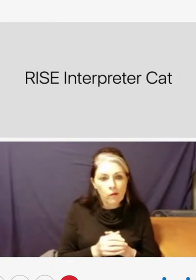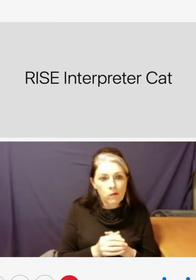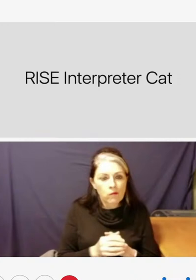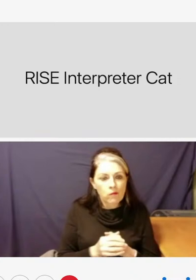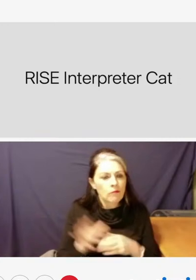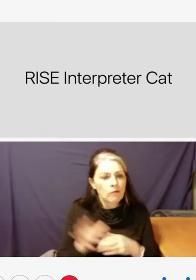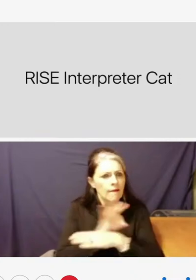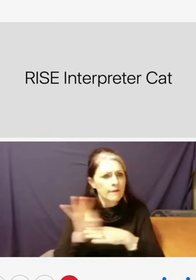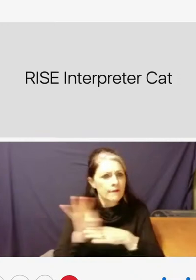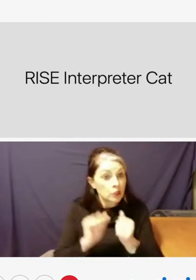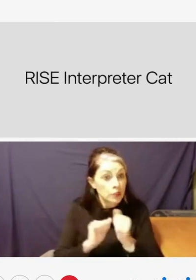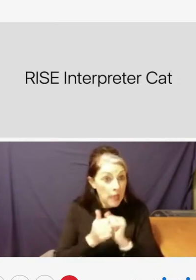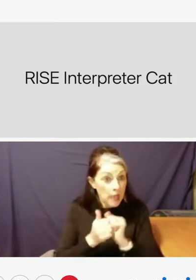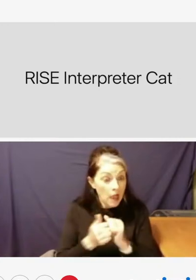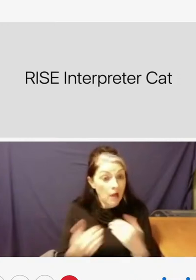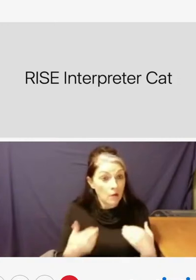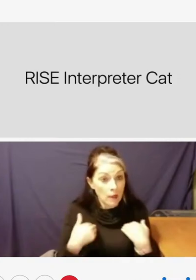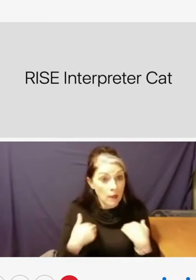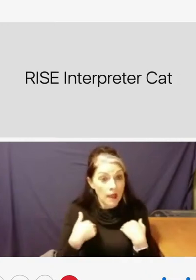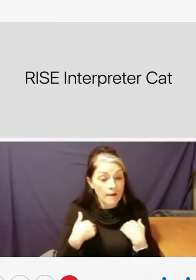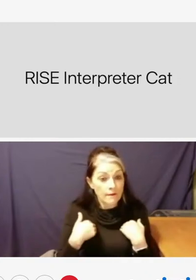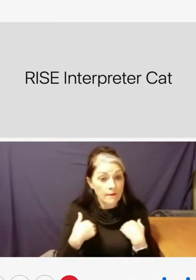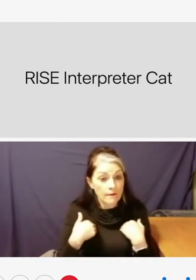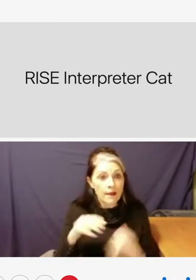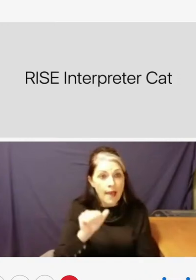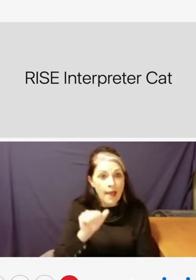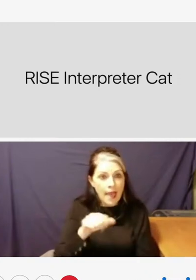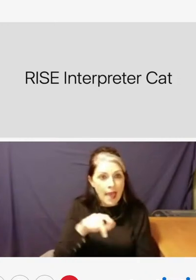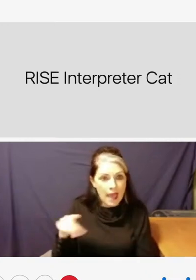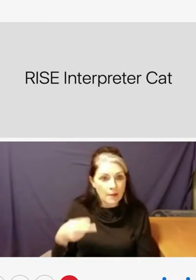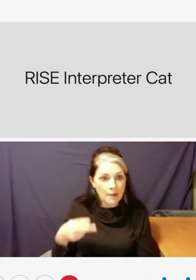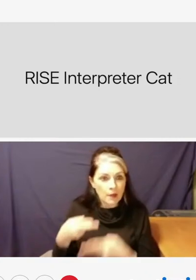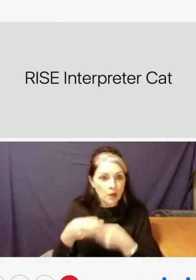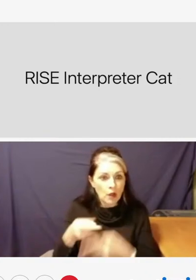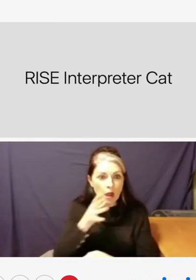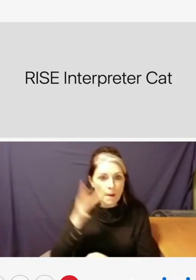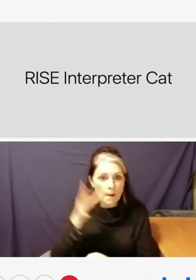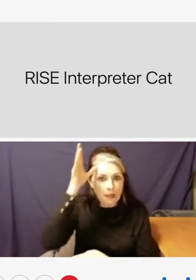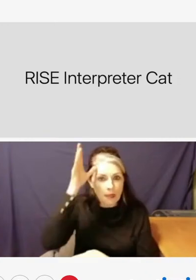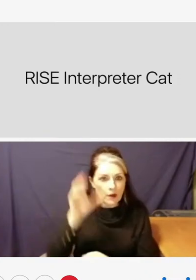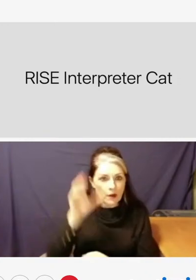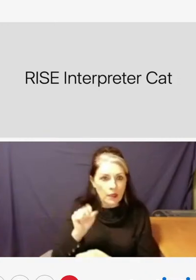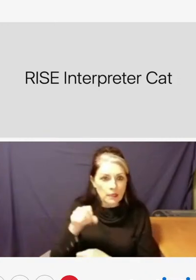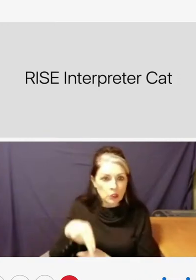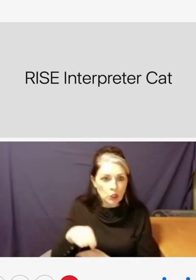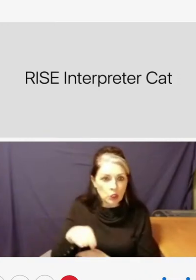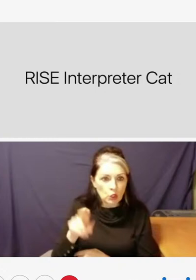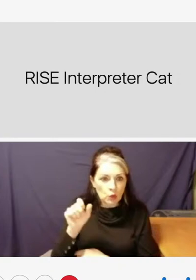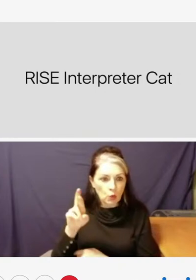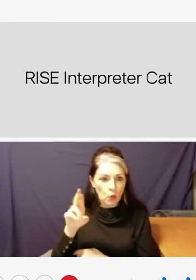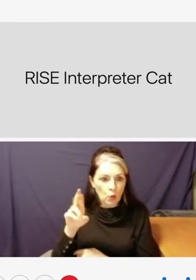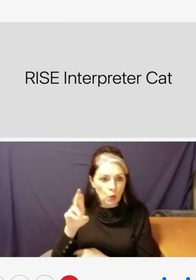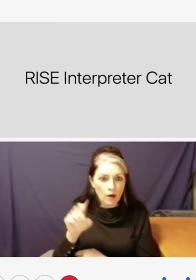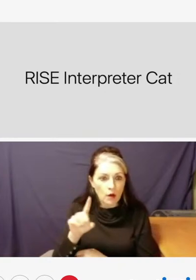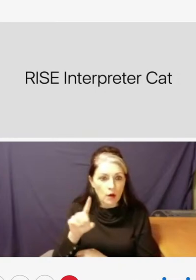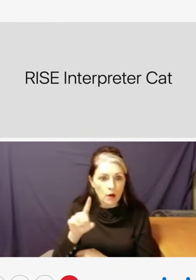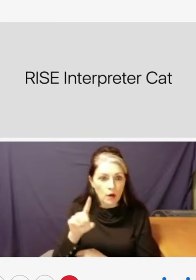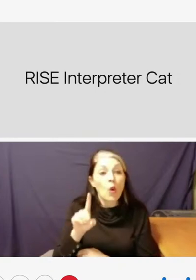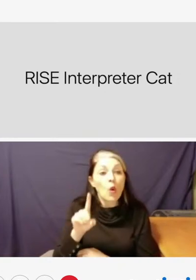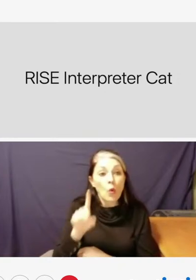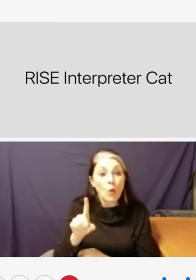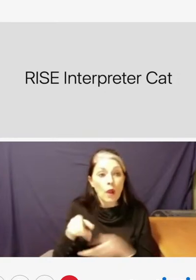do have an app called parent Square it is one method that our schools have found uh